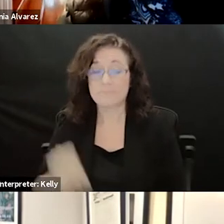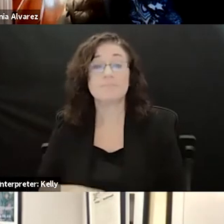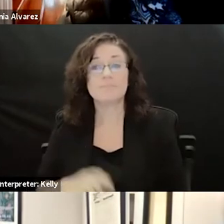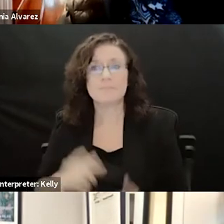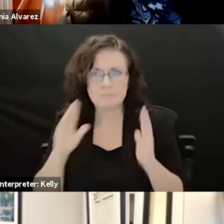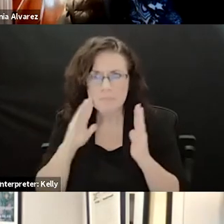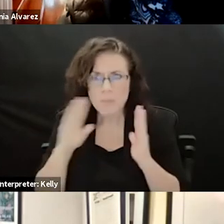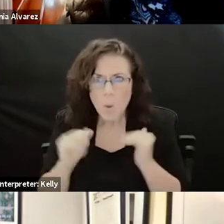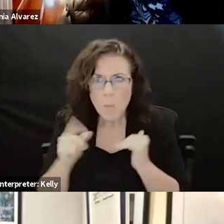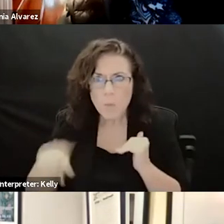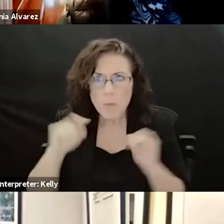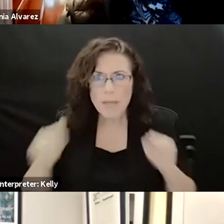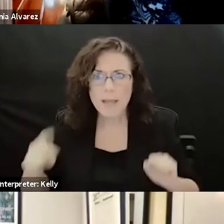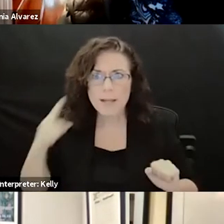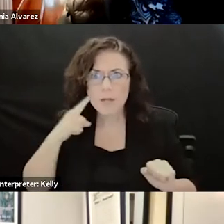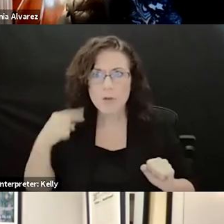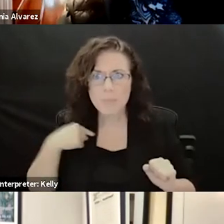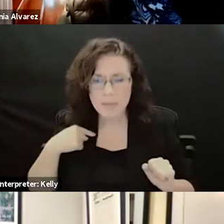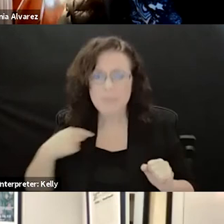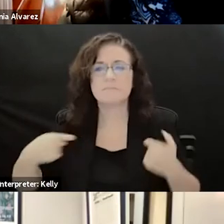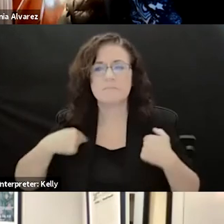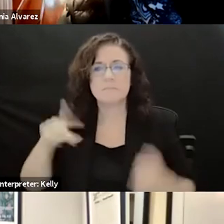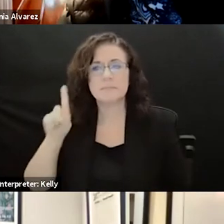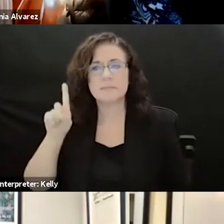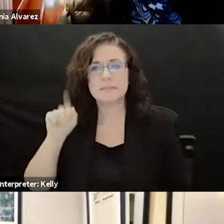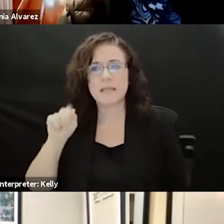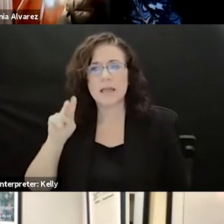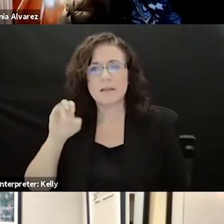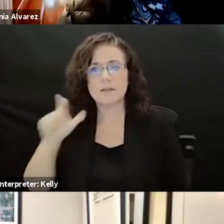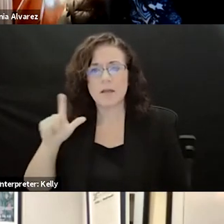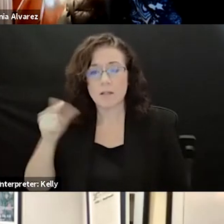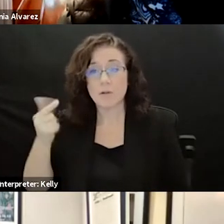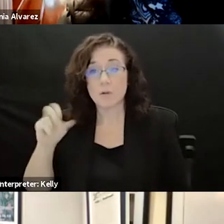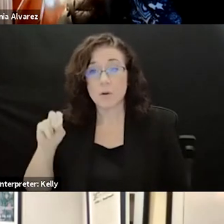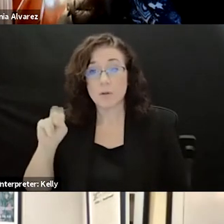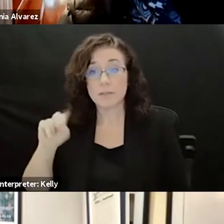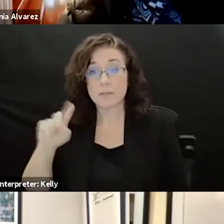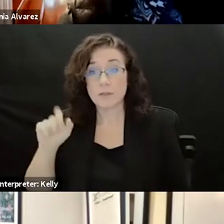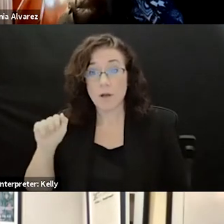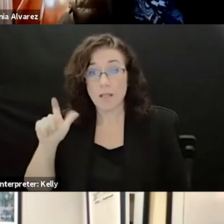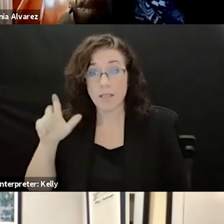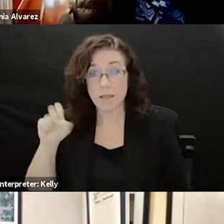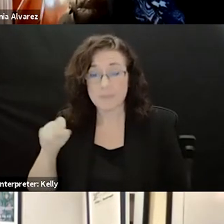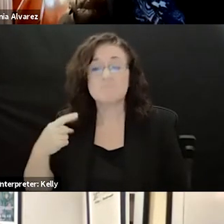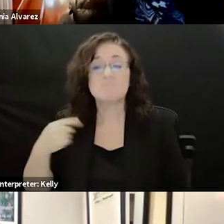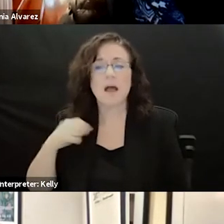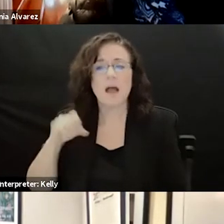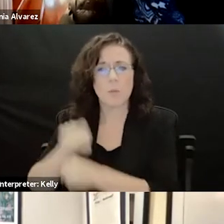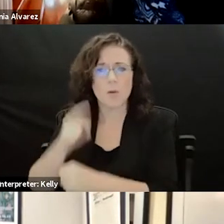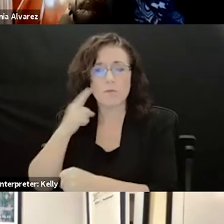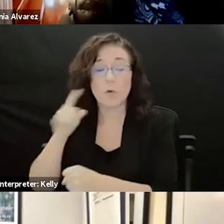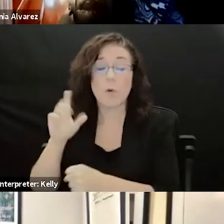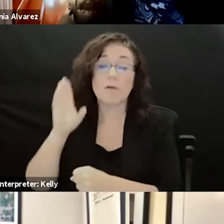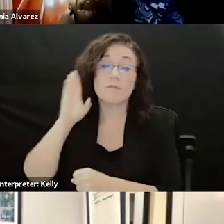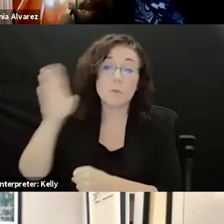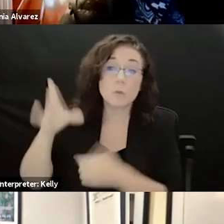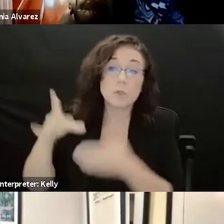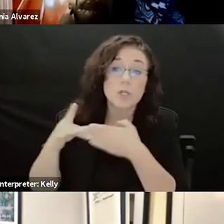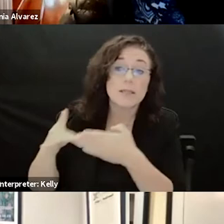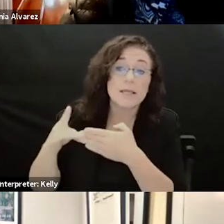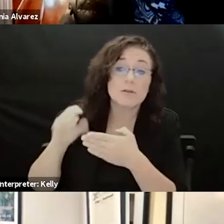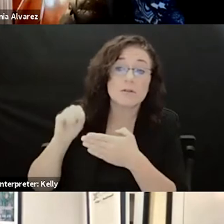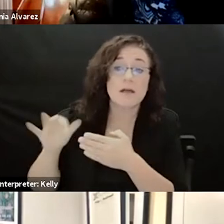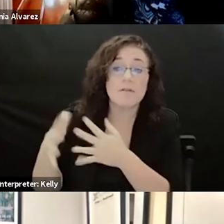is daniel gonzalez i'm the organizing director for future uh leaders of america and i work with many of the youth in your